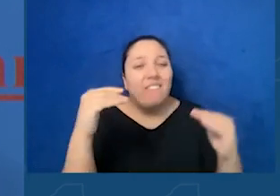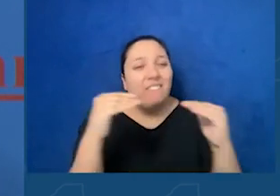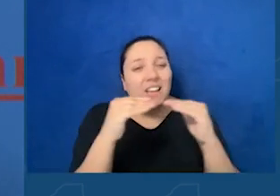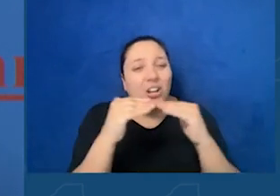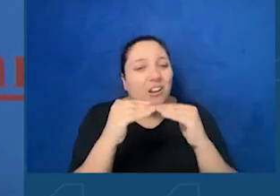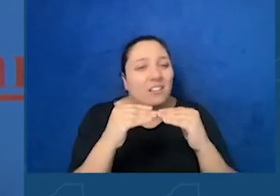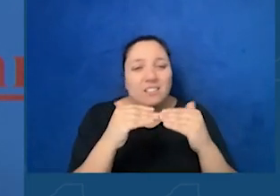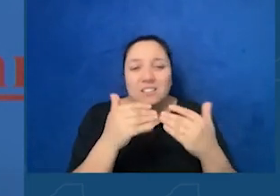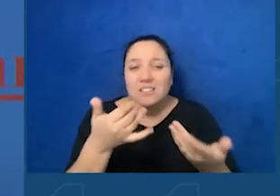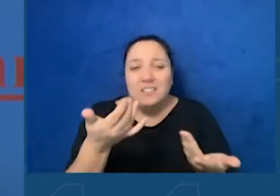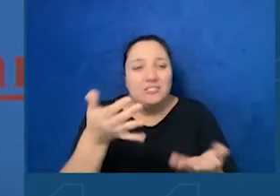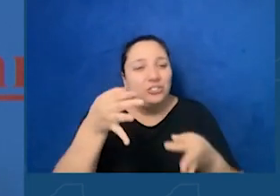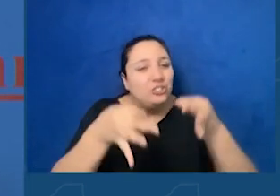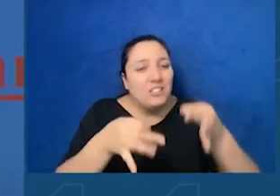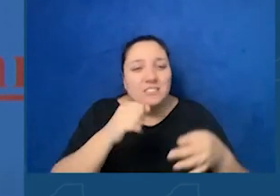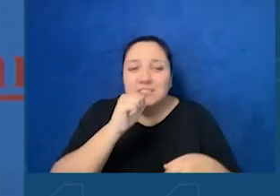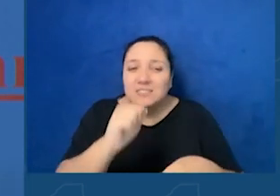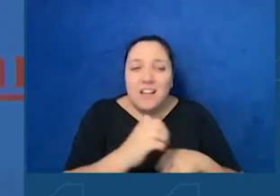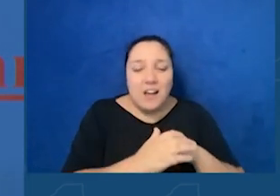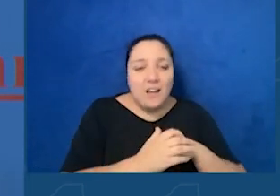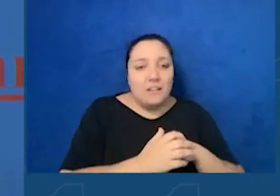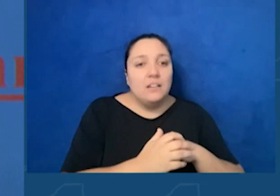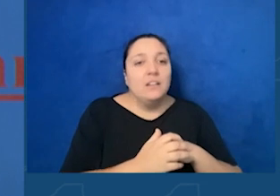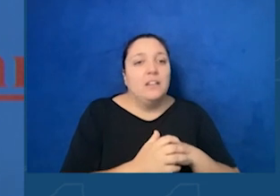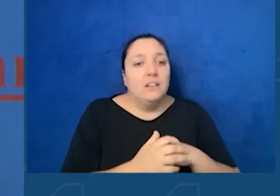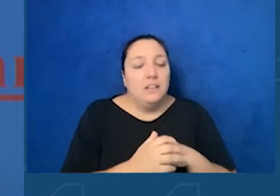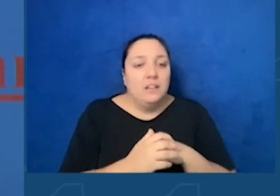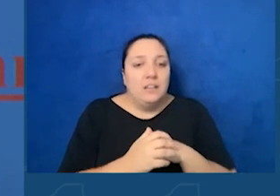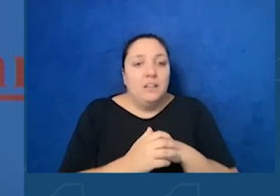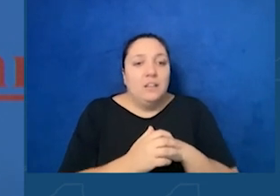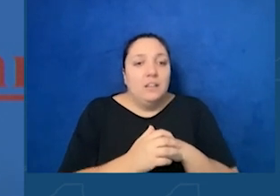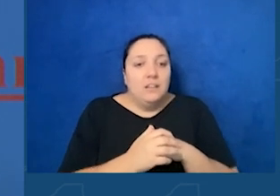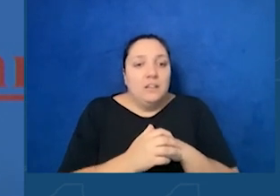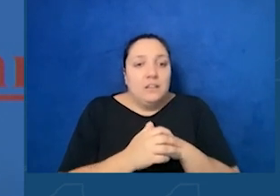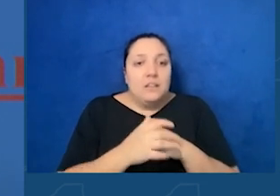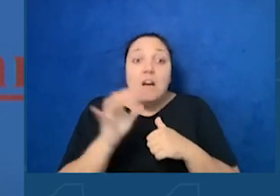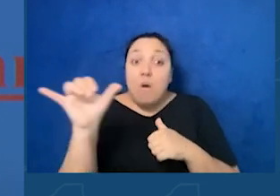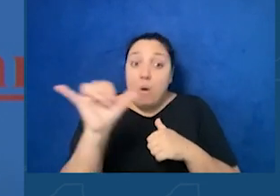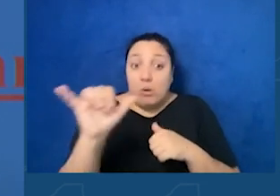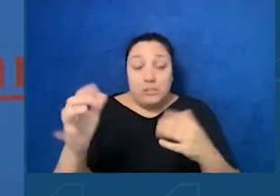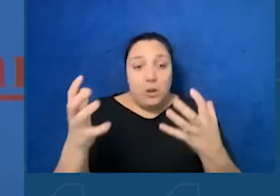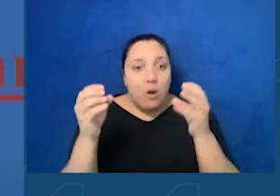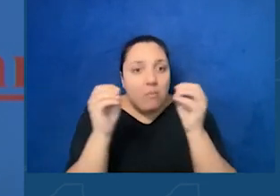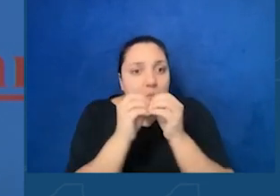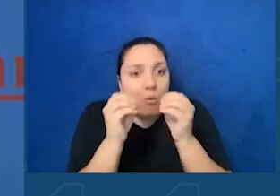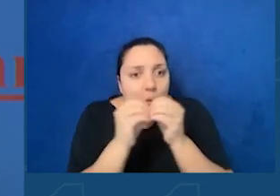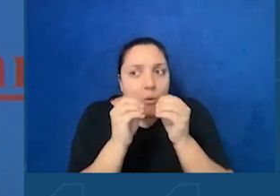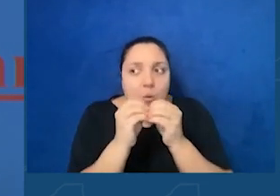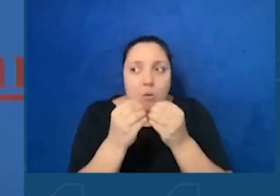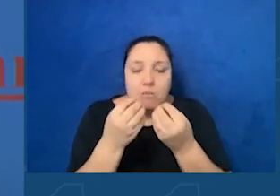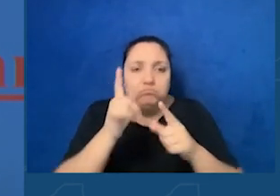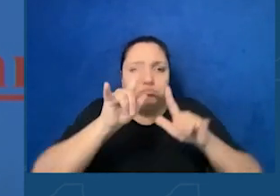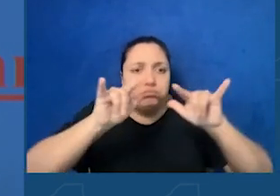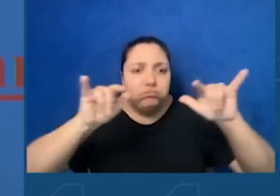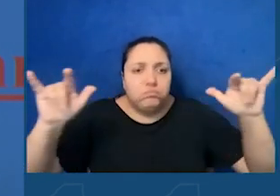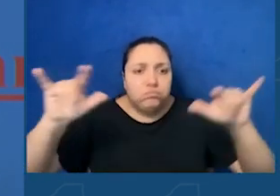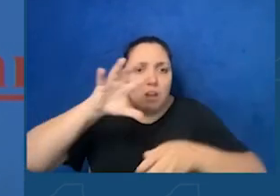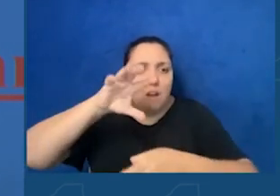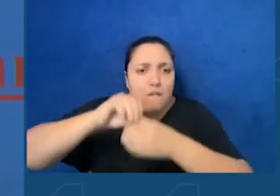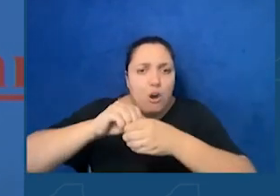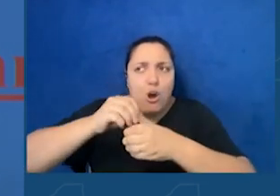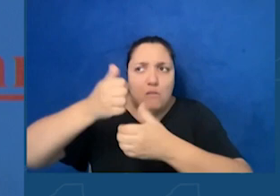believe that we can do so much more to bring diversity to places of power, like our